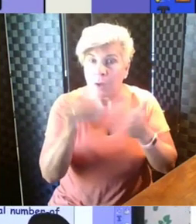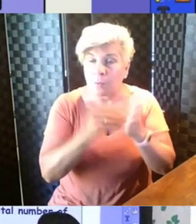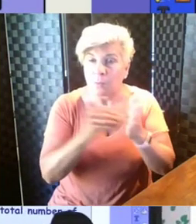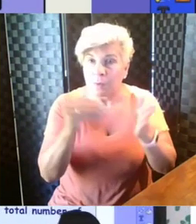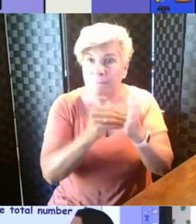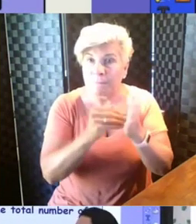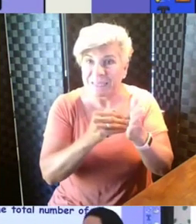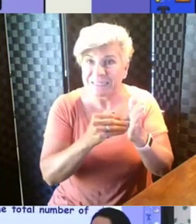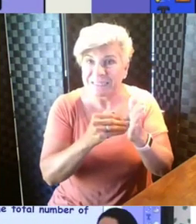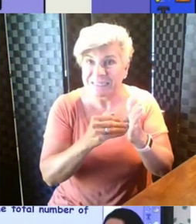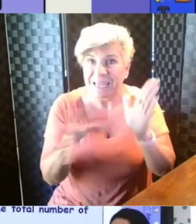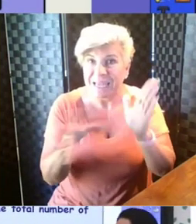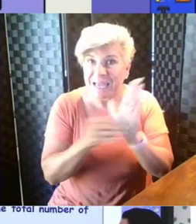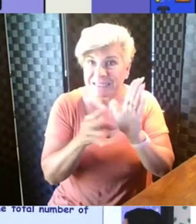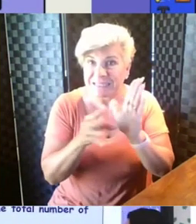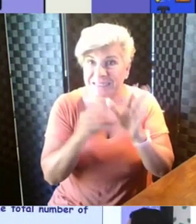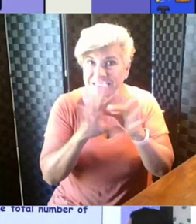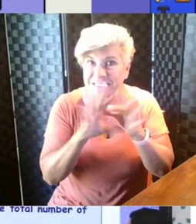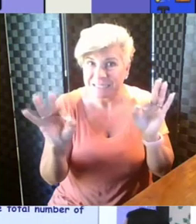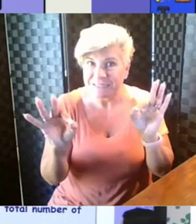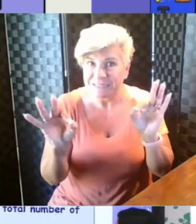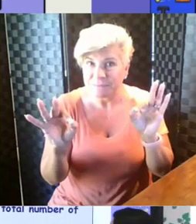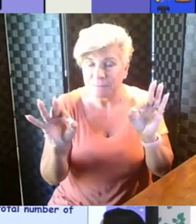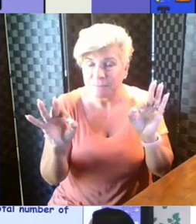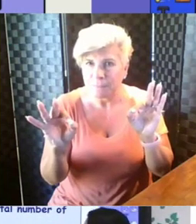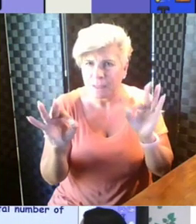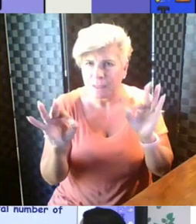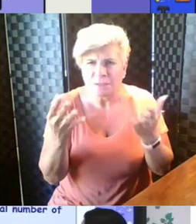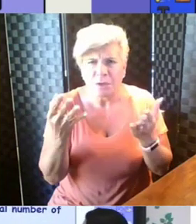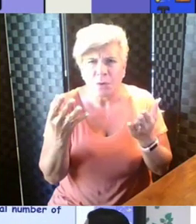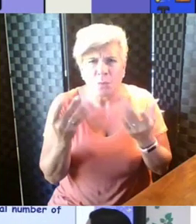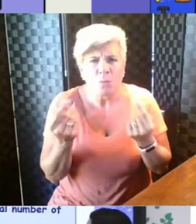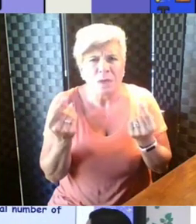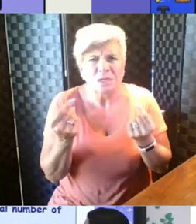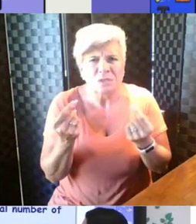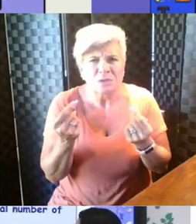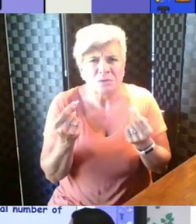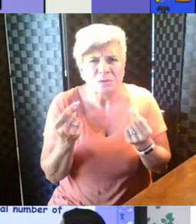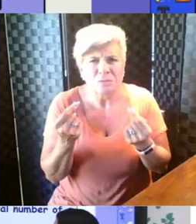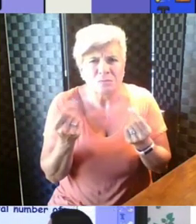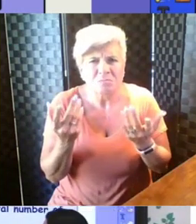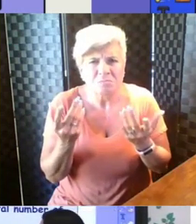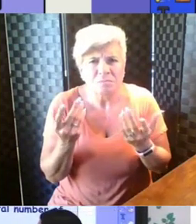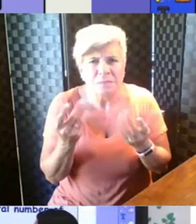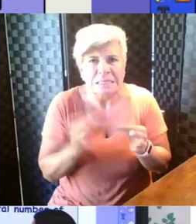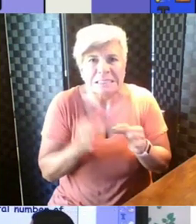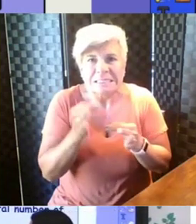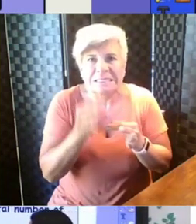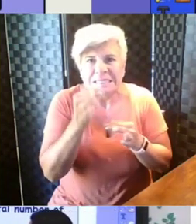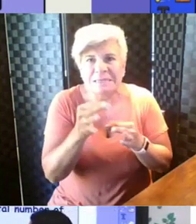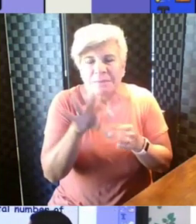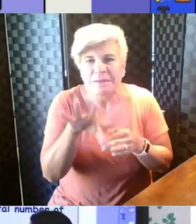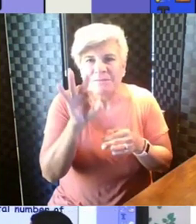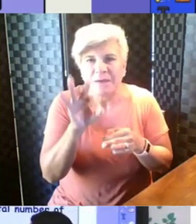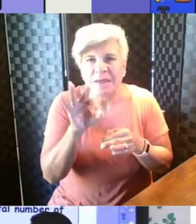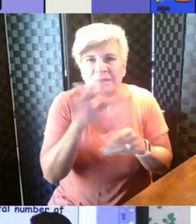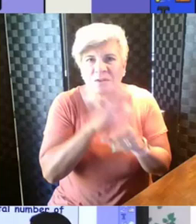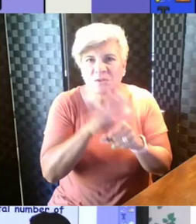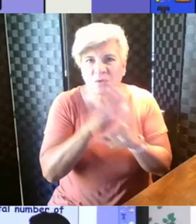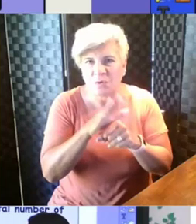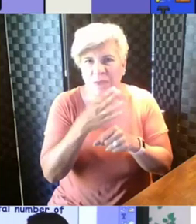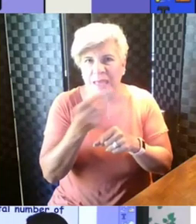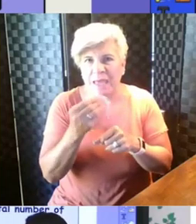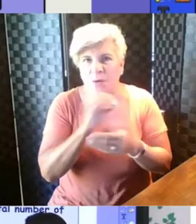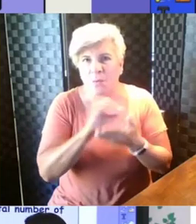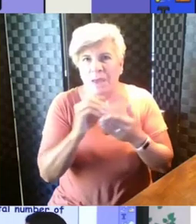a repeated addition sentence. So in order to do that, you're going to skip count to find the total, and you're